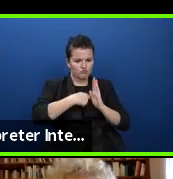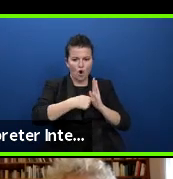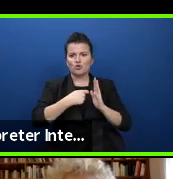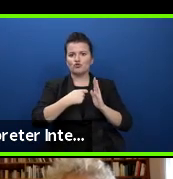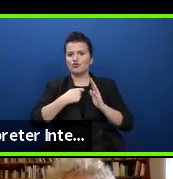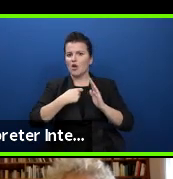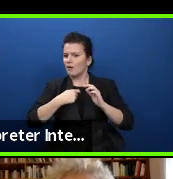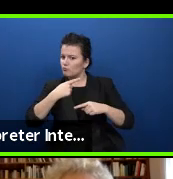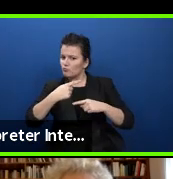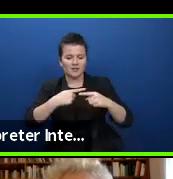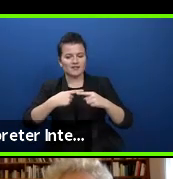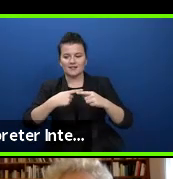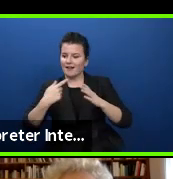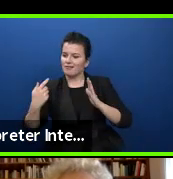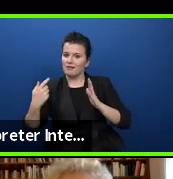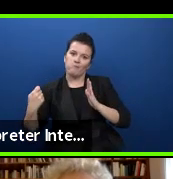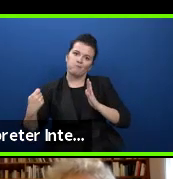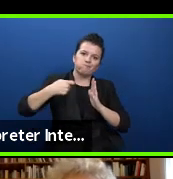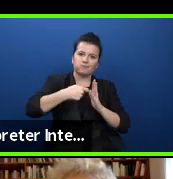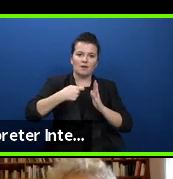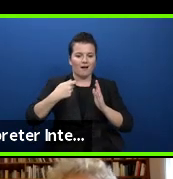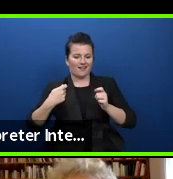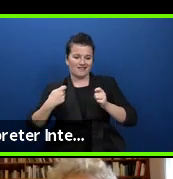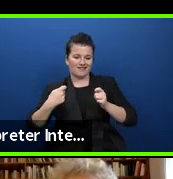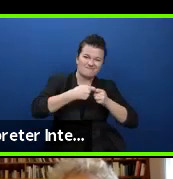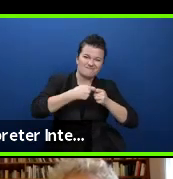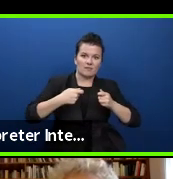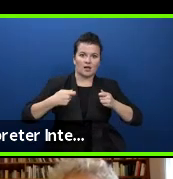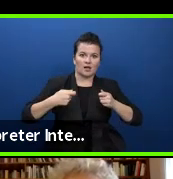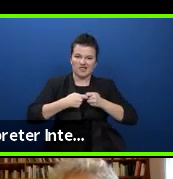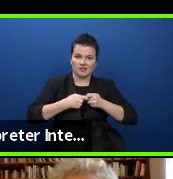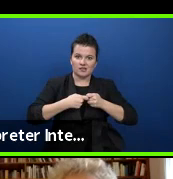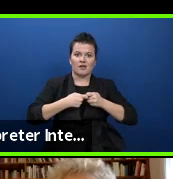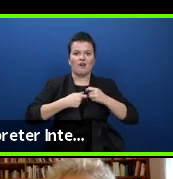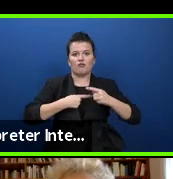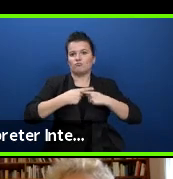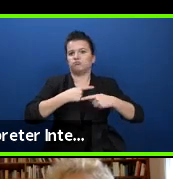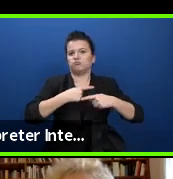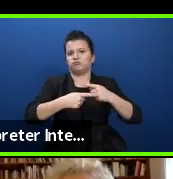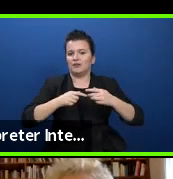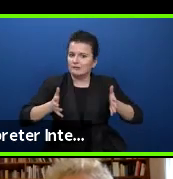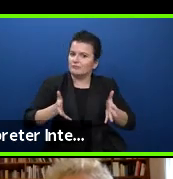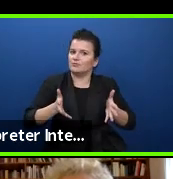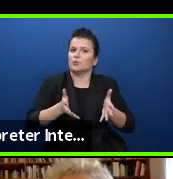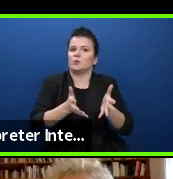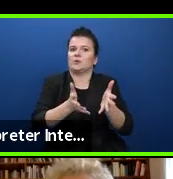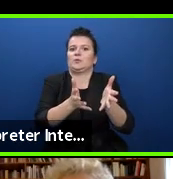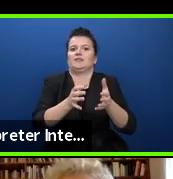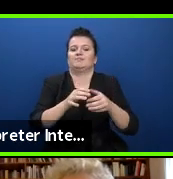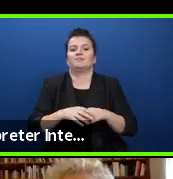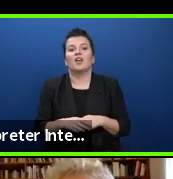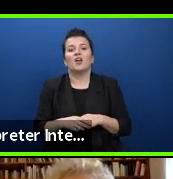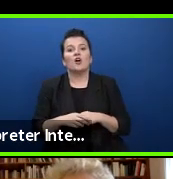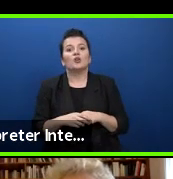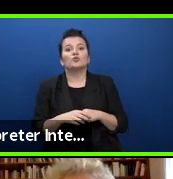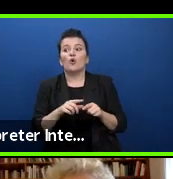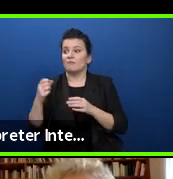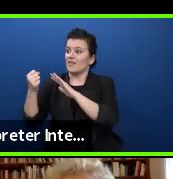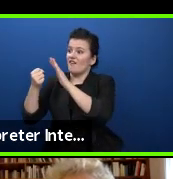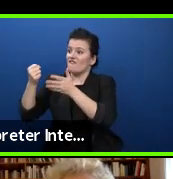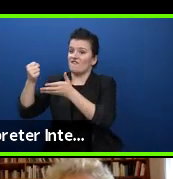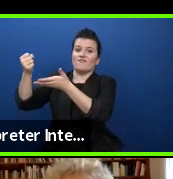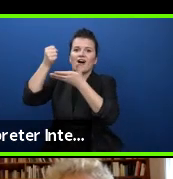in relation to what they can actually do and what they would like to do in these times. And I think that this practice of funders being